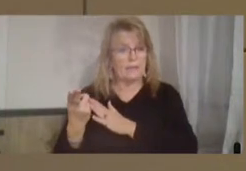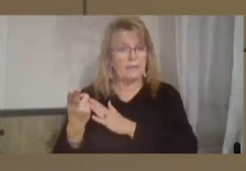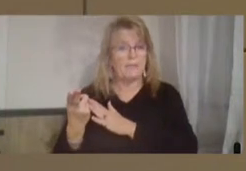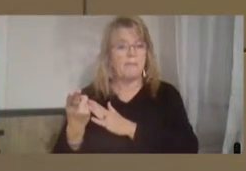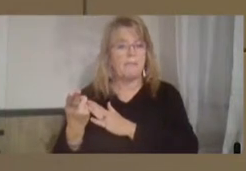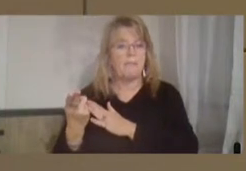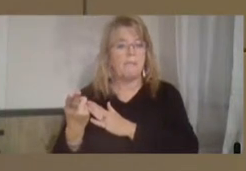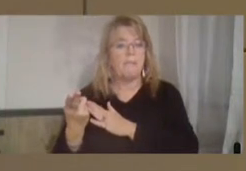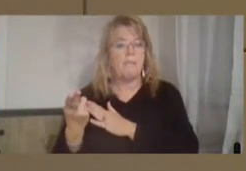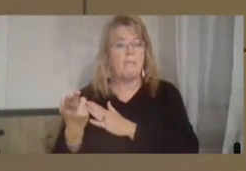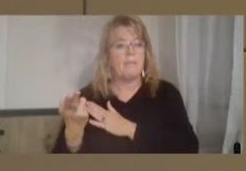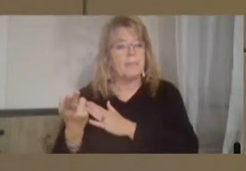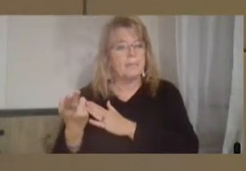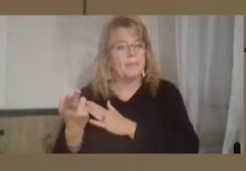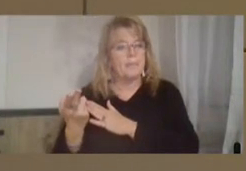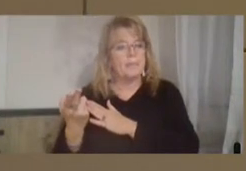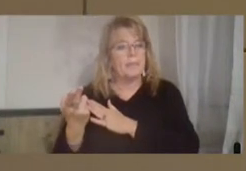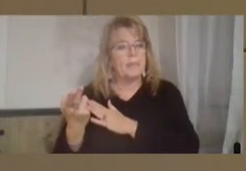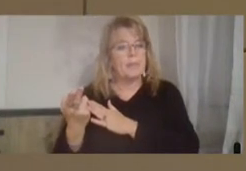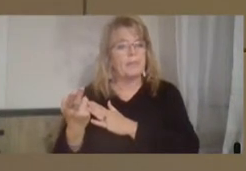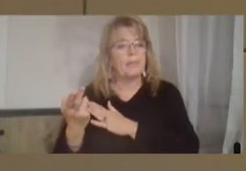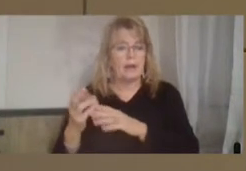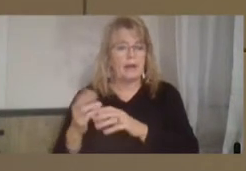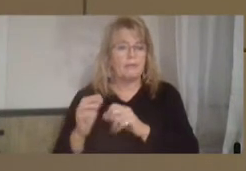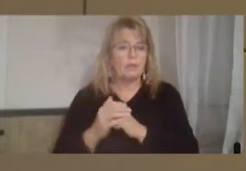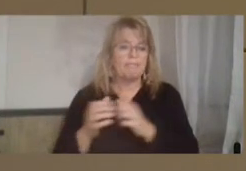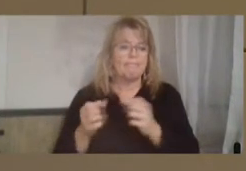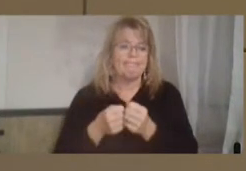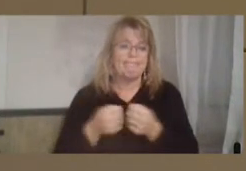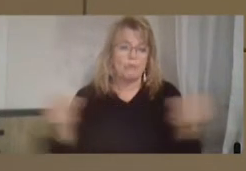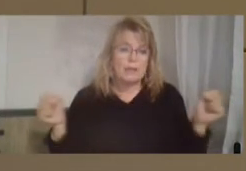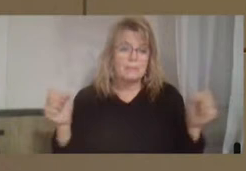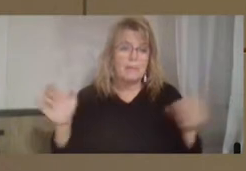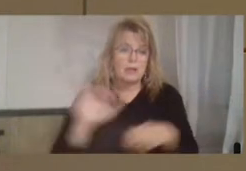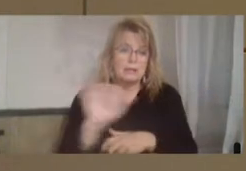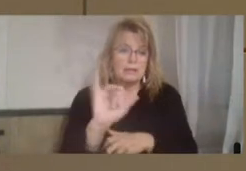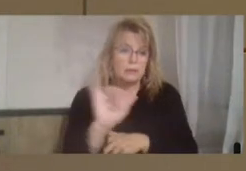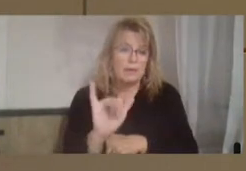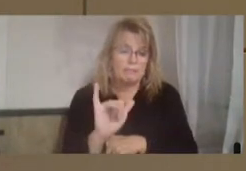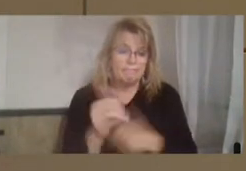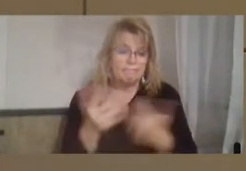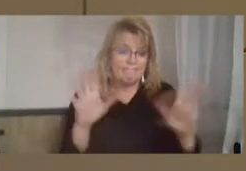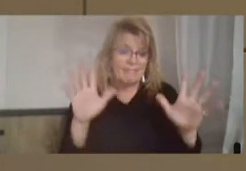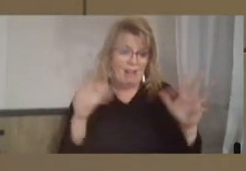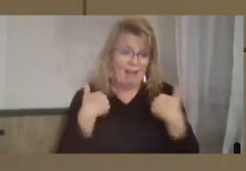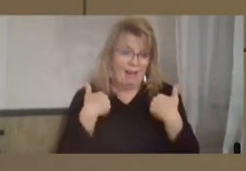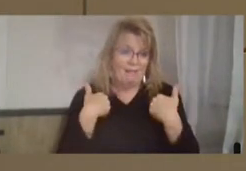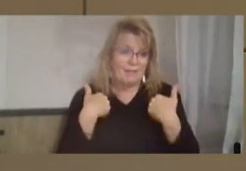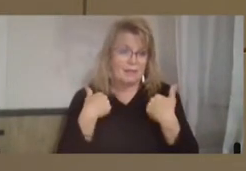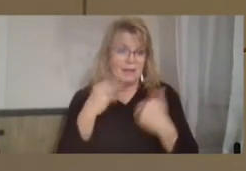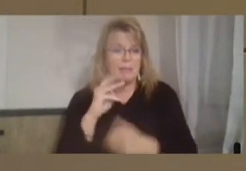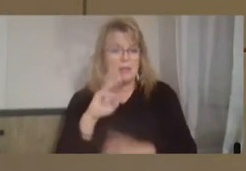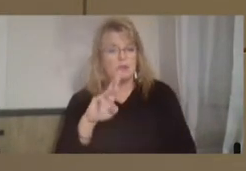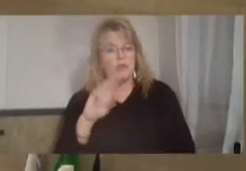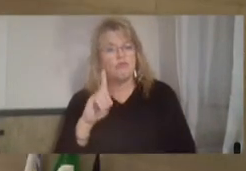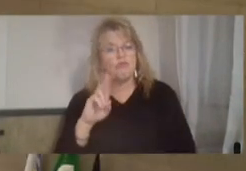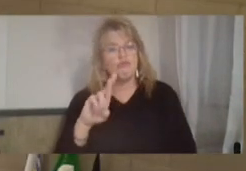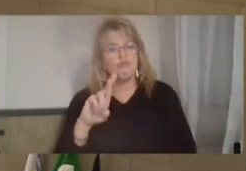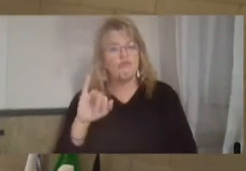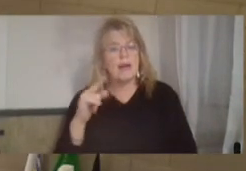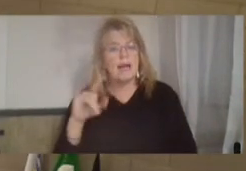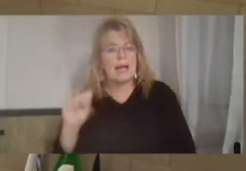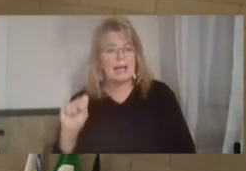and for transparency as well. But that's all I have. Thank you. Mr. Driggs? Thank you. Since I've been pointed